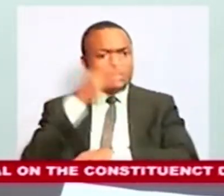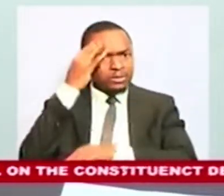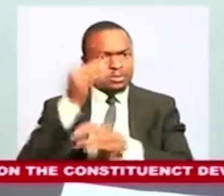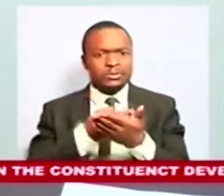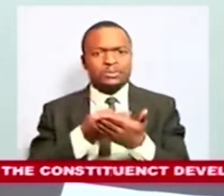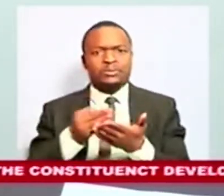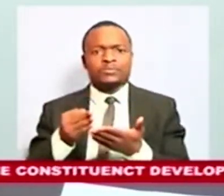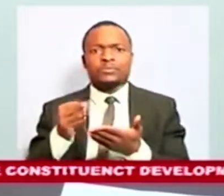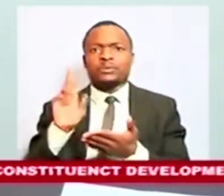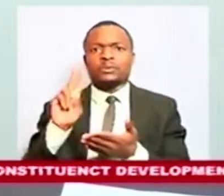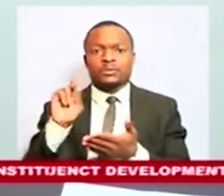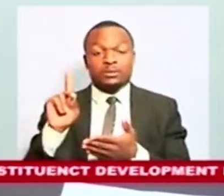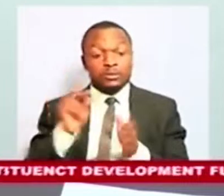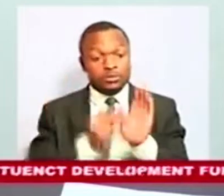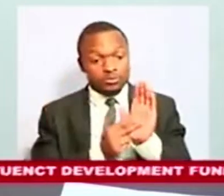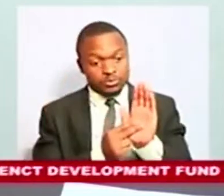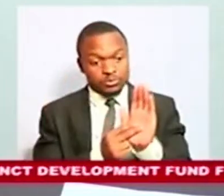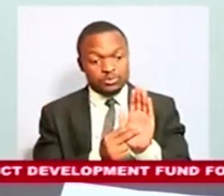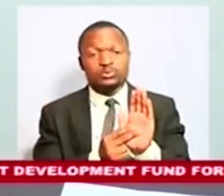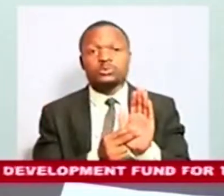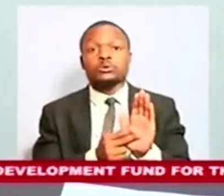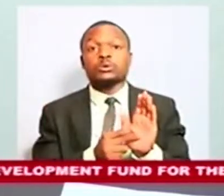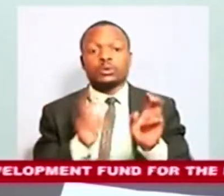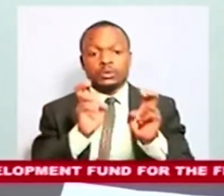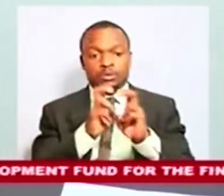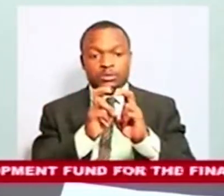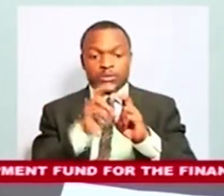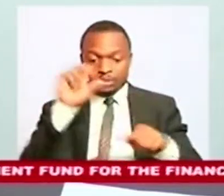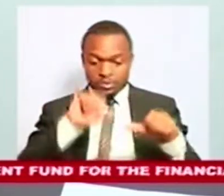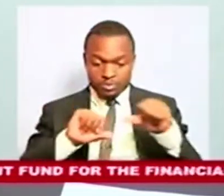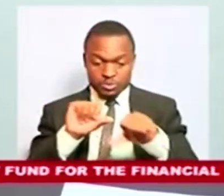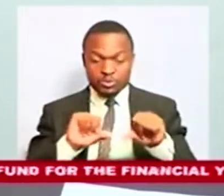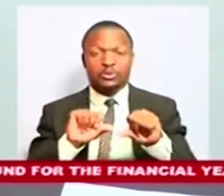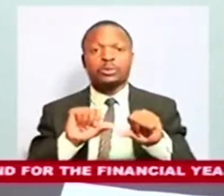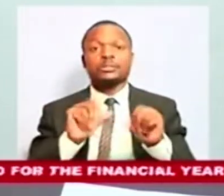21 days to avail the contract to the Auditor General?